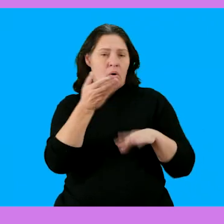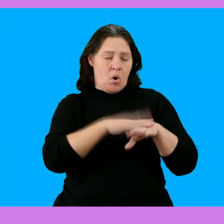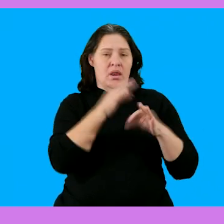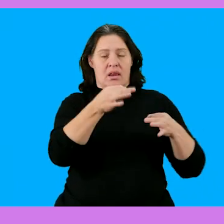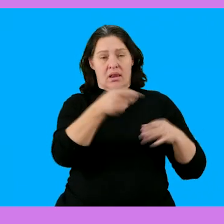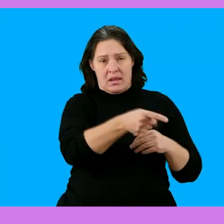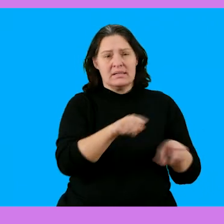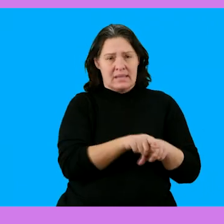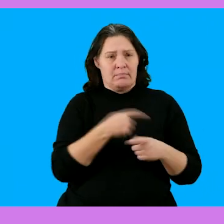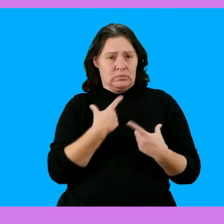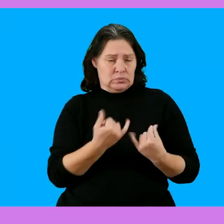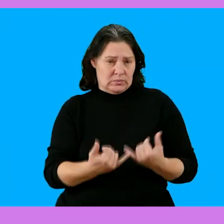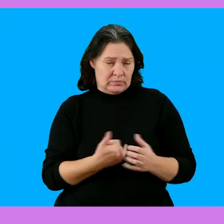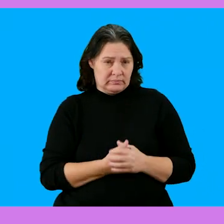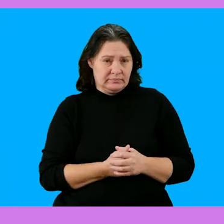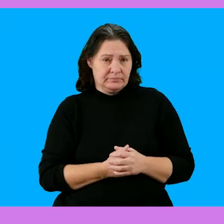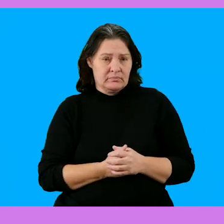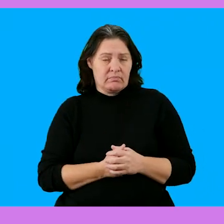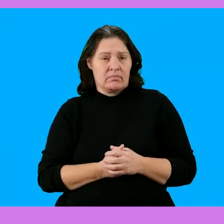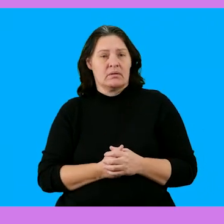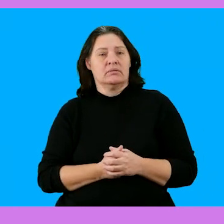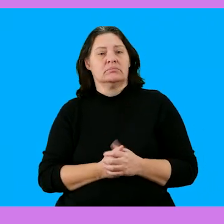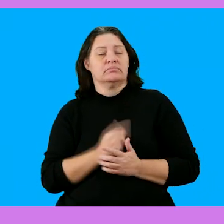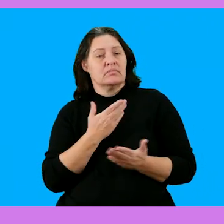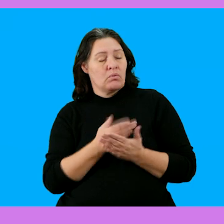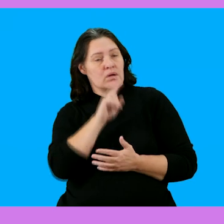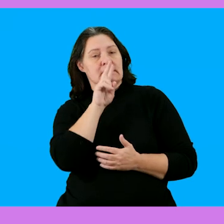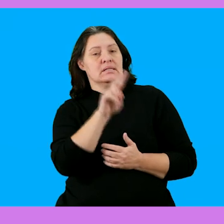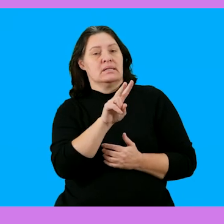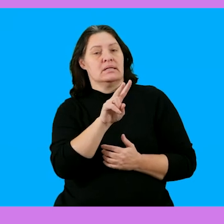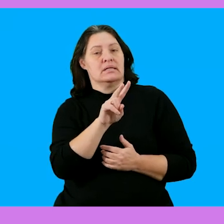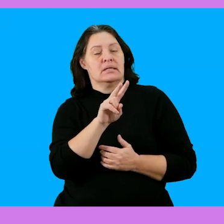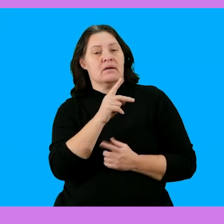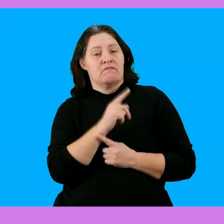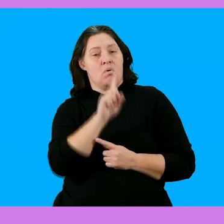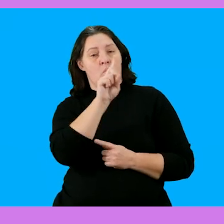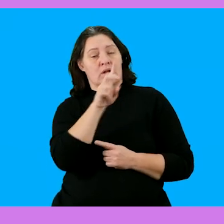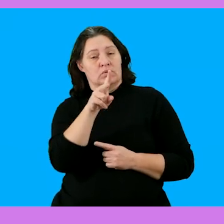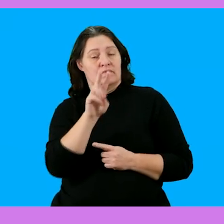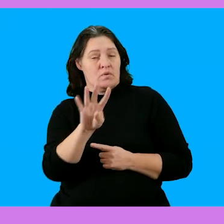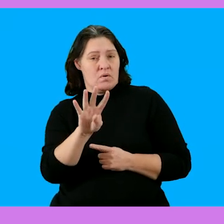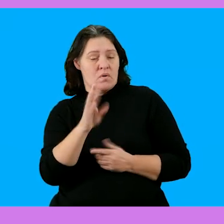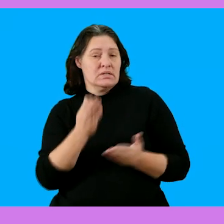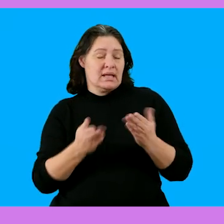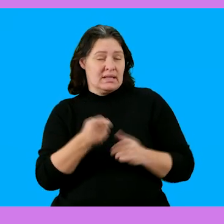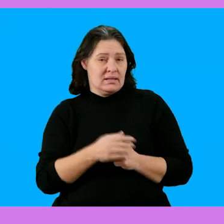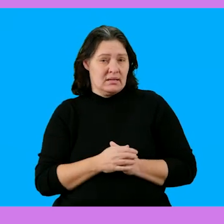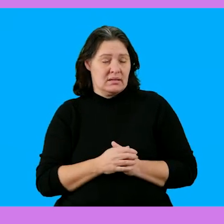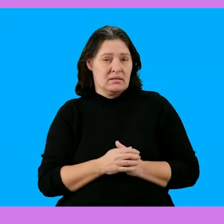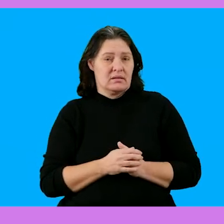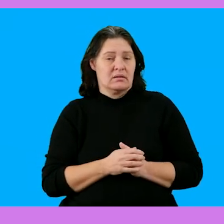working document like I'm doing now, okay? So therefore you can see in terms of 1:4, the